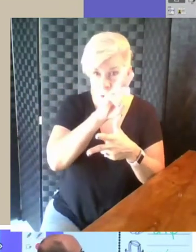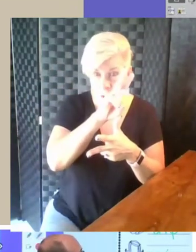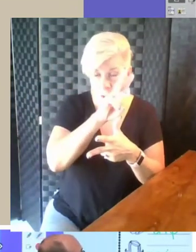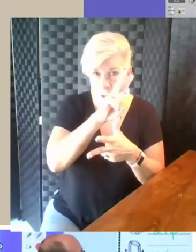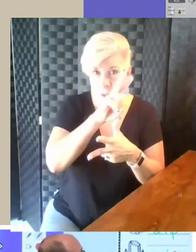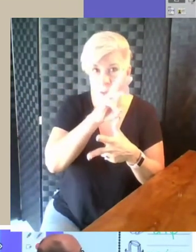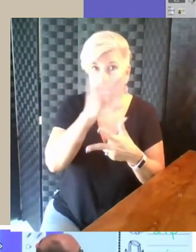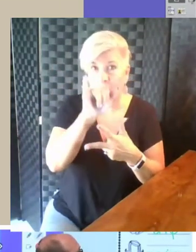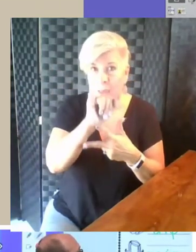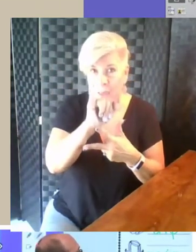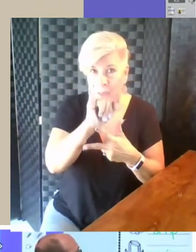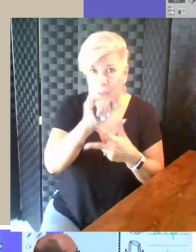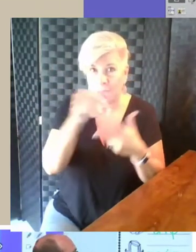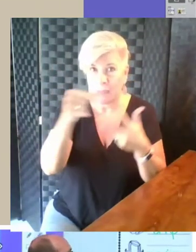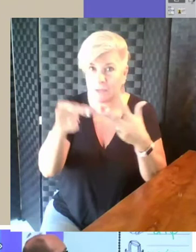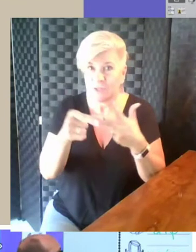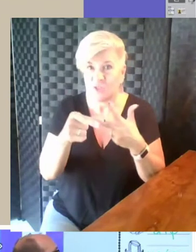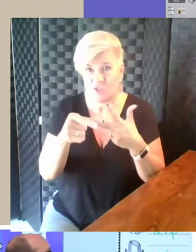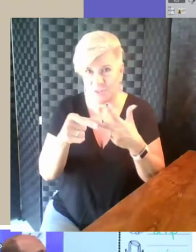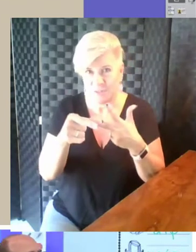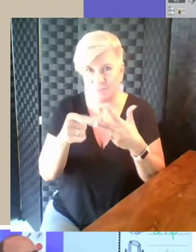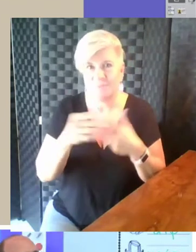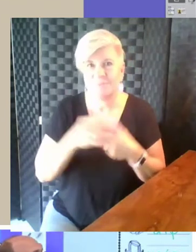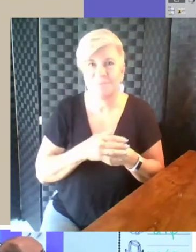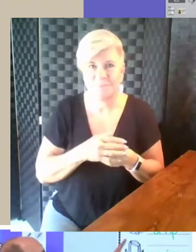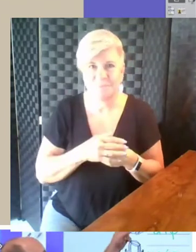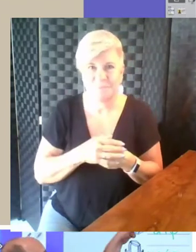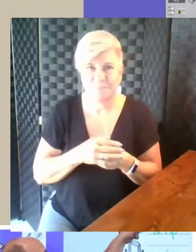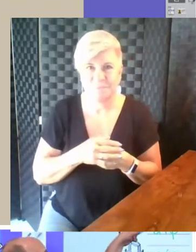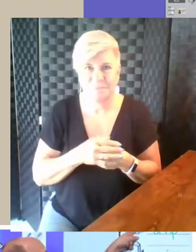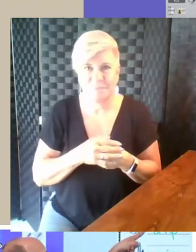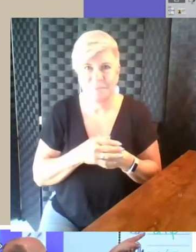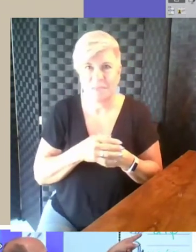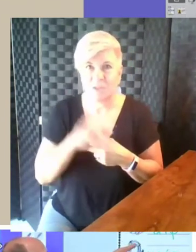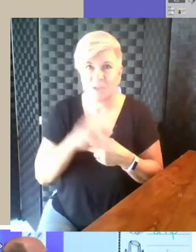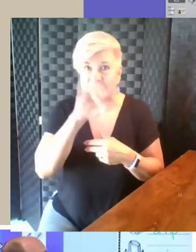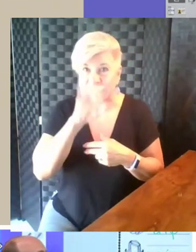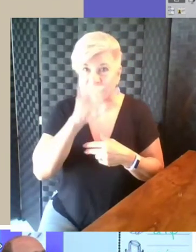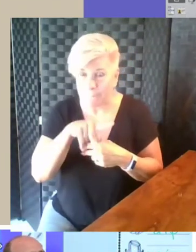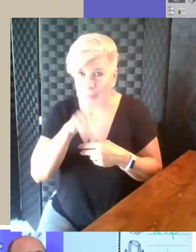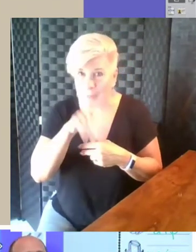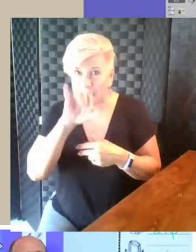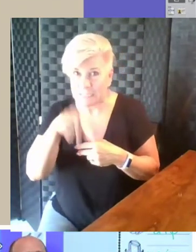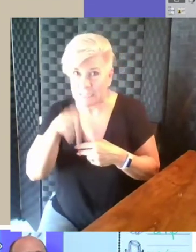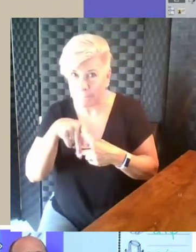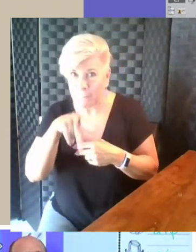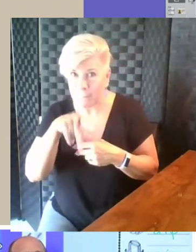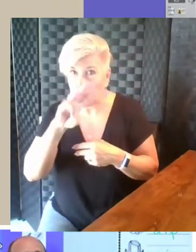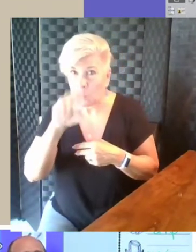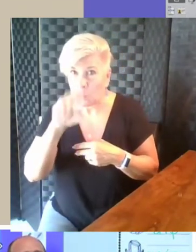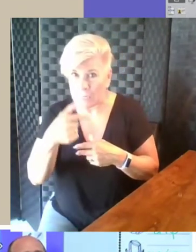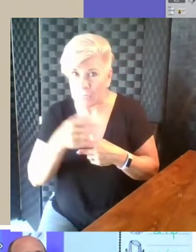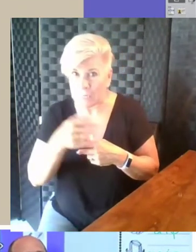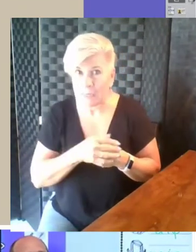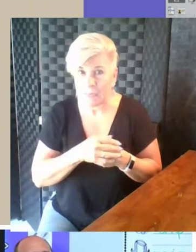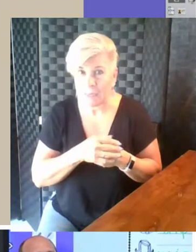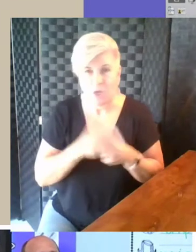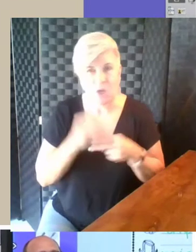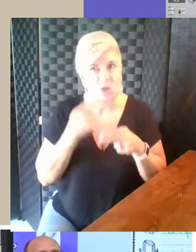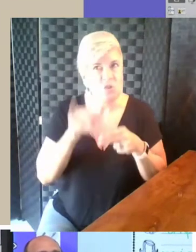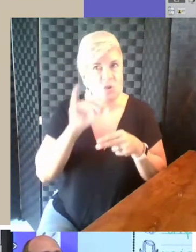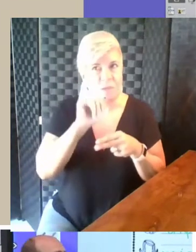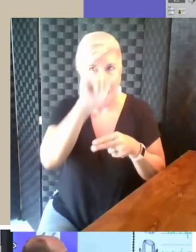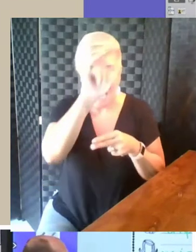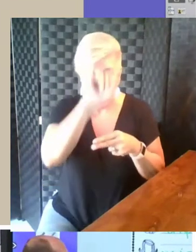W and G? So now we've got zip, dip, wig. That short I sound makes them all